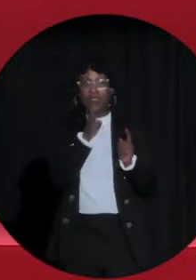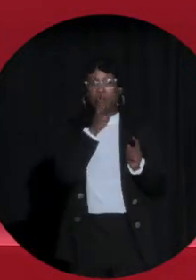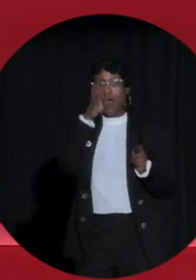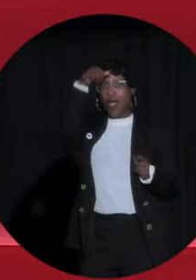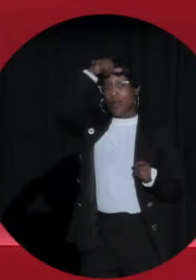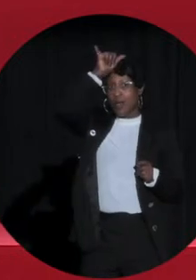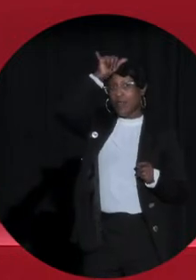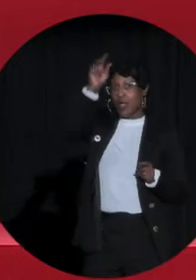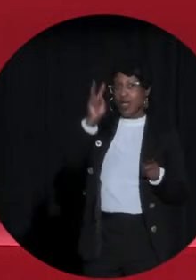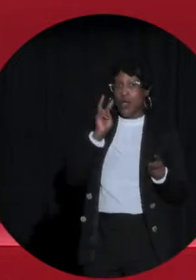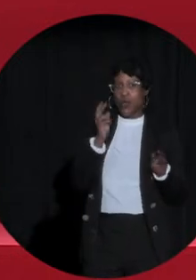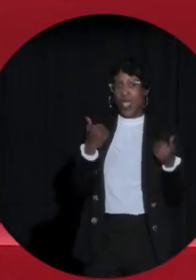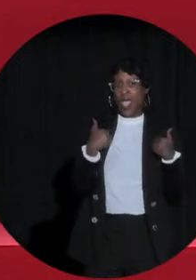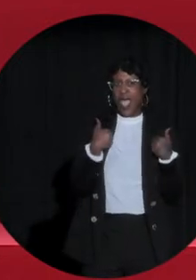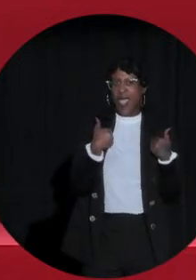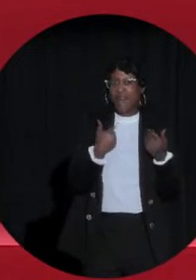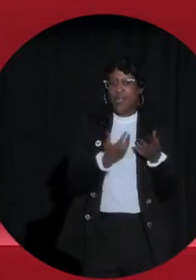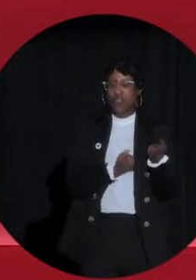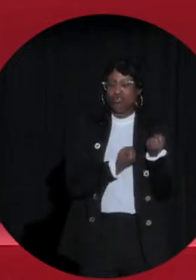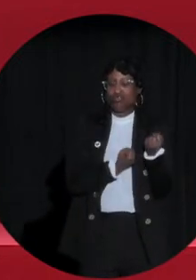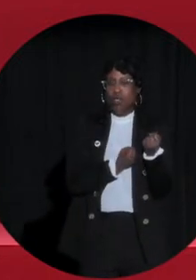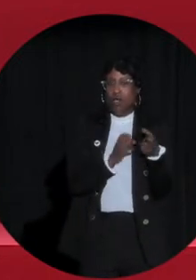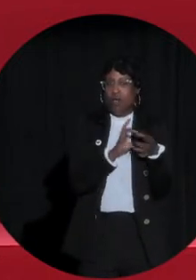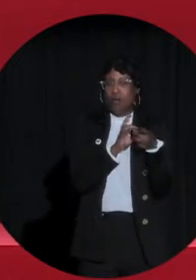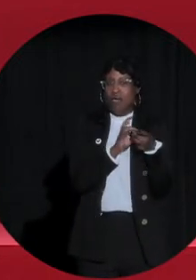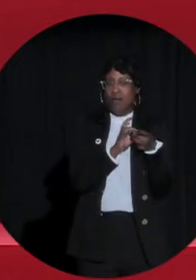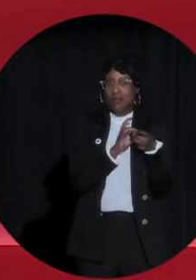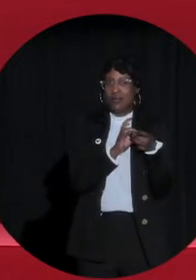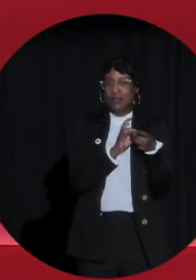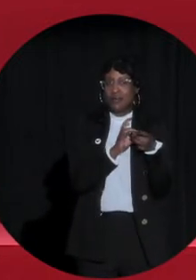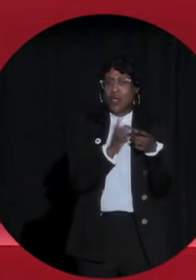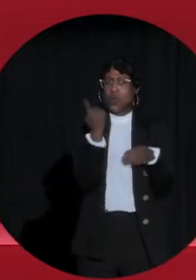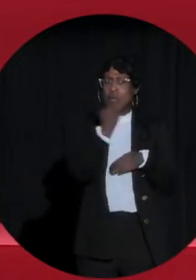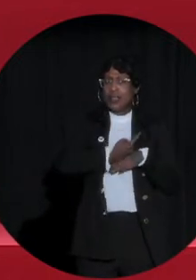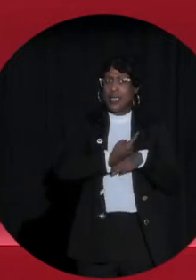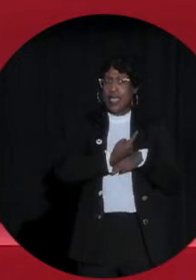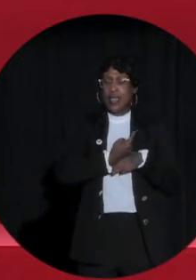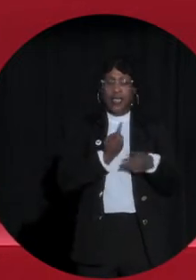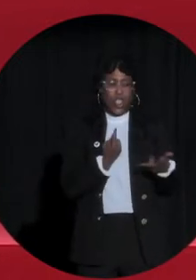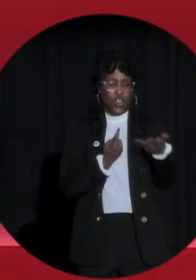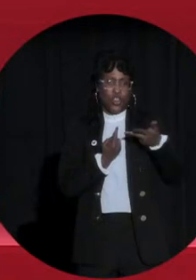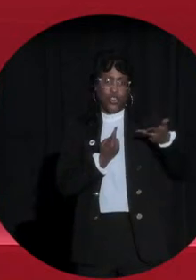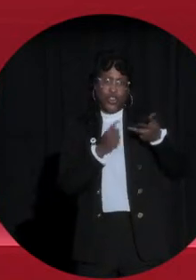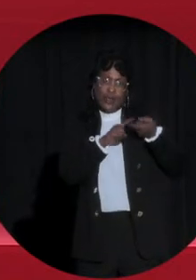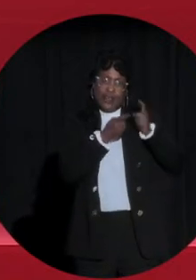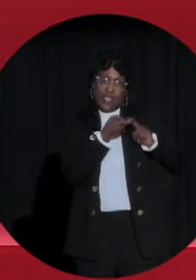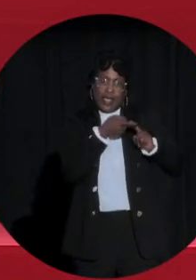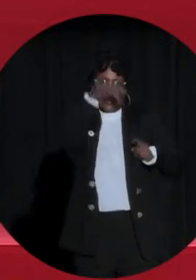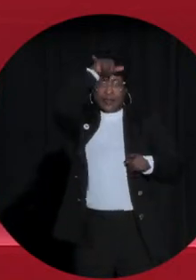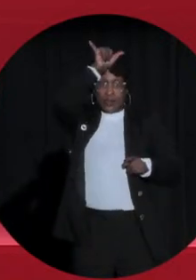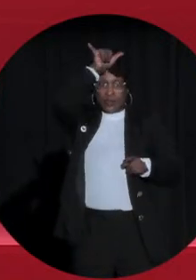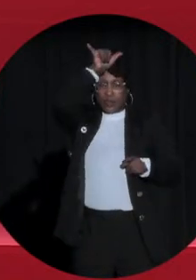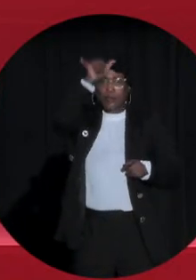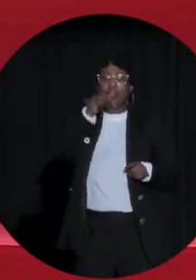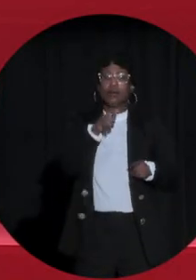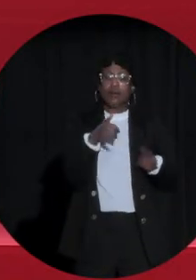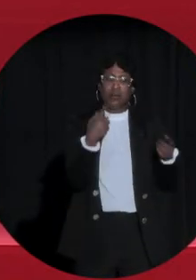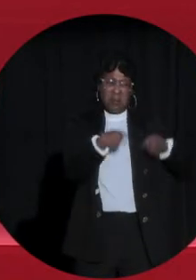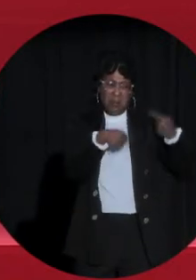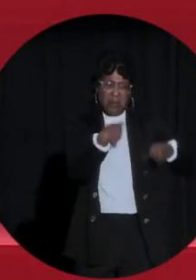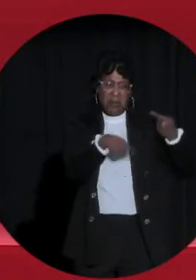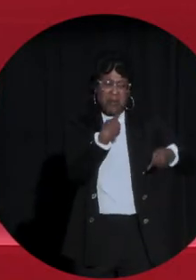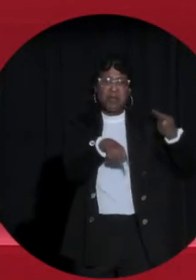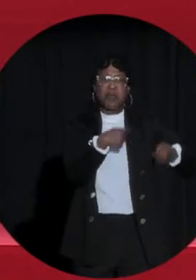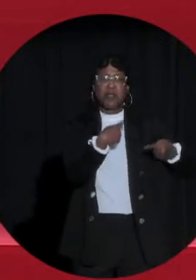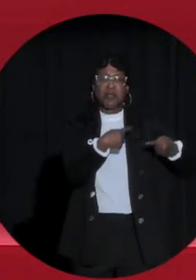bond. But one day, the three friends had an argument, and instead of mending their differences, each one